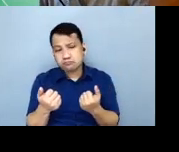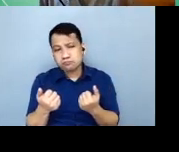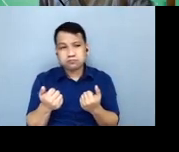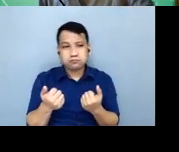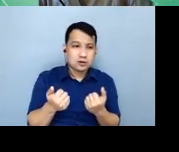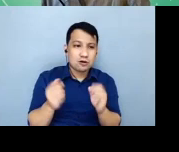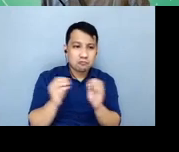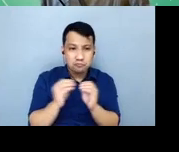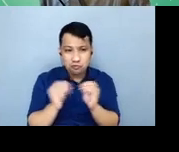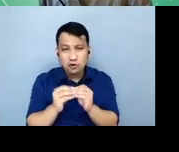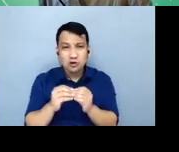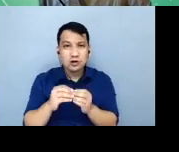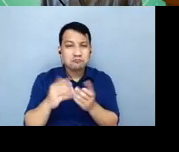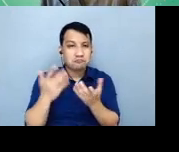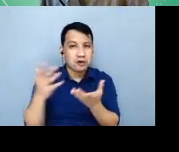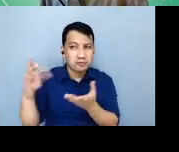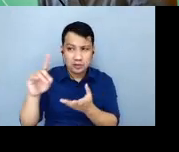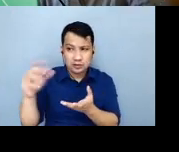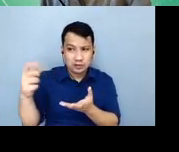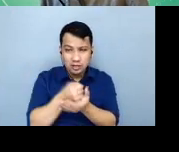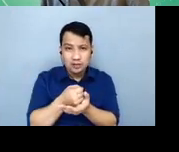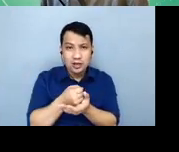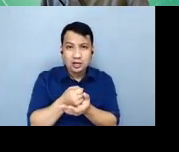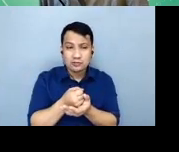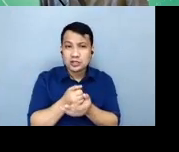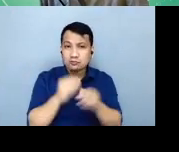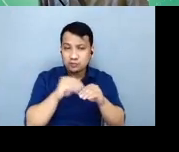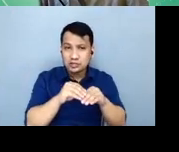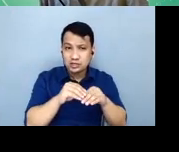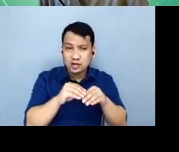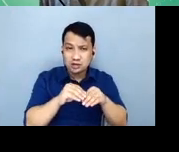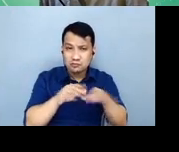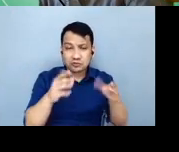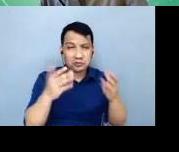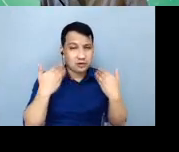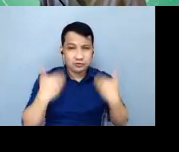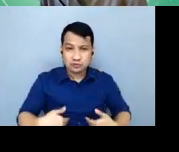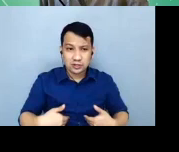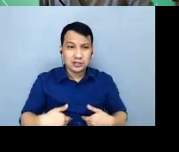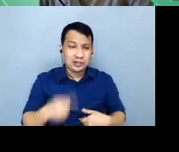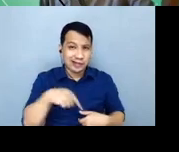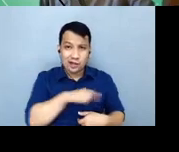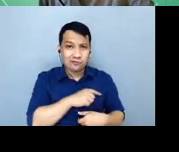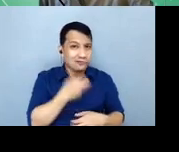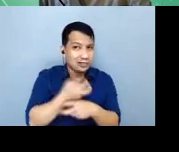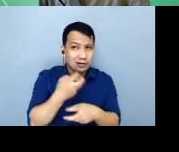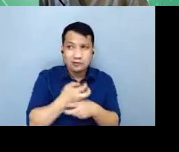there is more and more data that is pointing to the effects of human beings on this earth, meaning we are damaging the way the